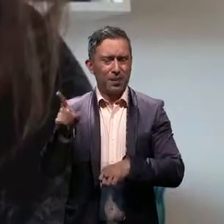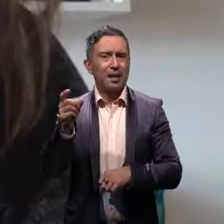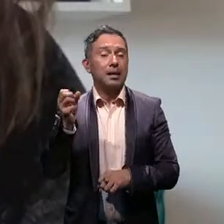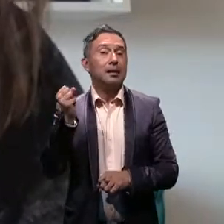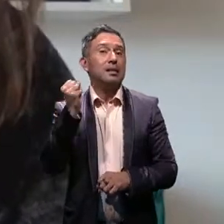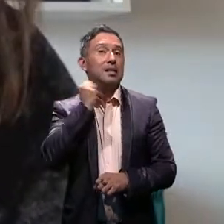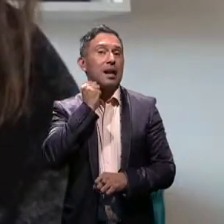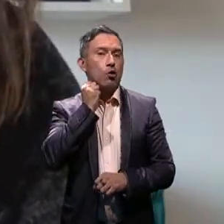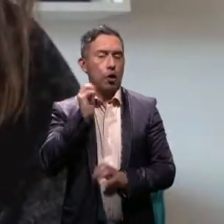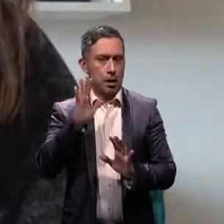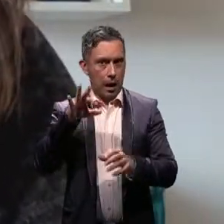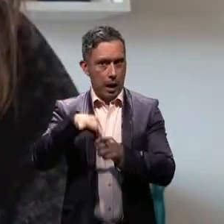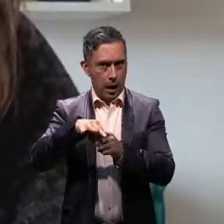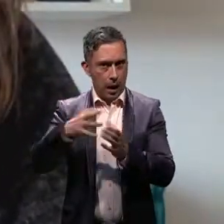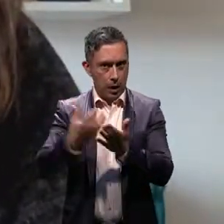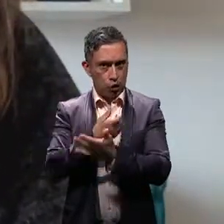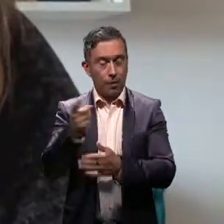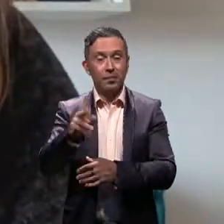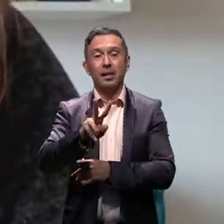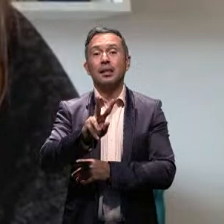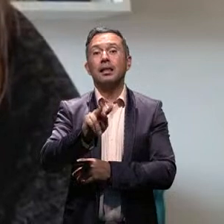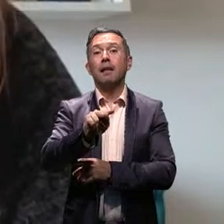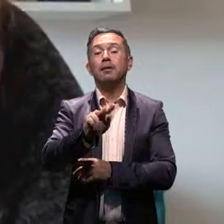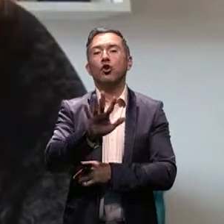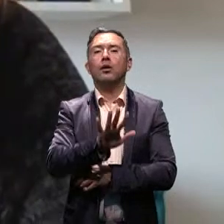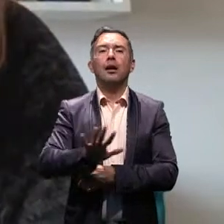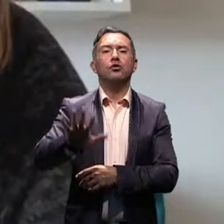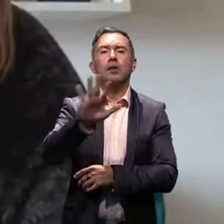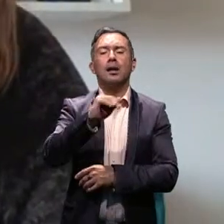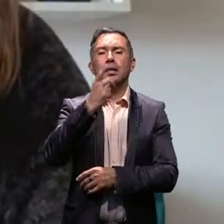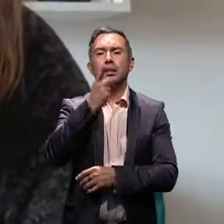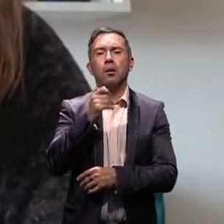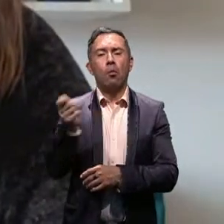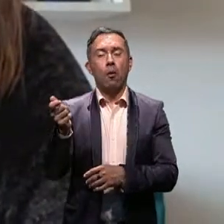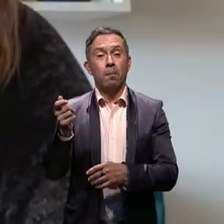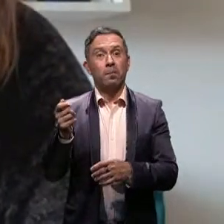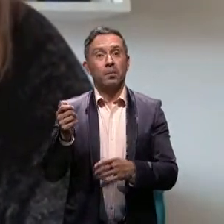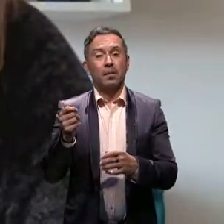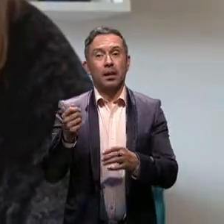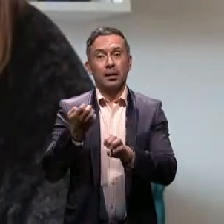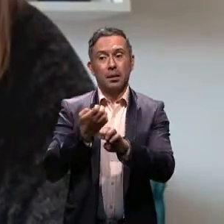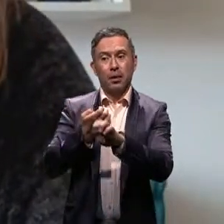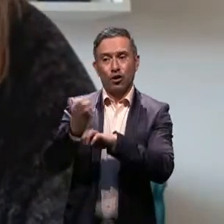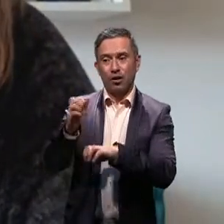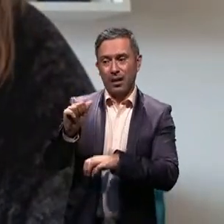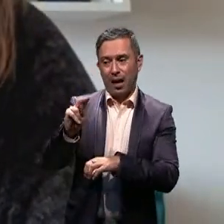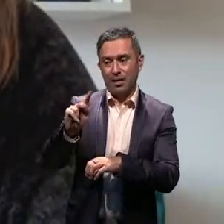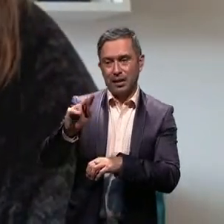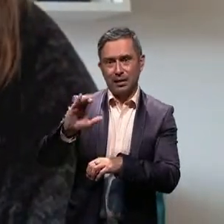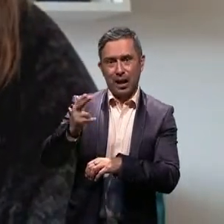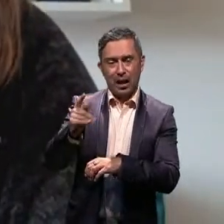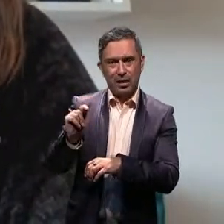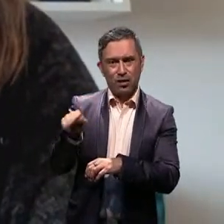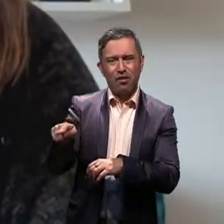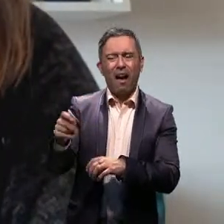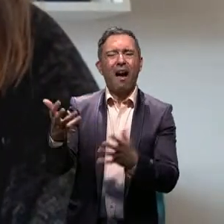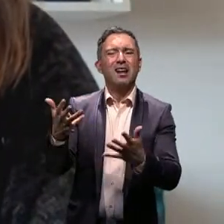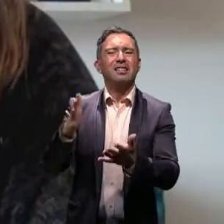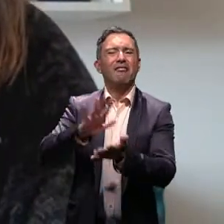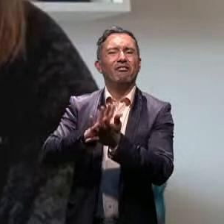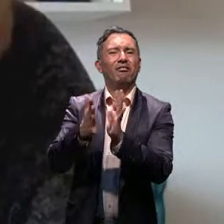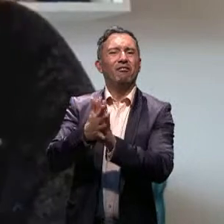a senator who was elected came out on national TV and says, there was fraud in this